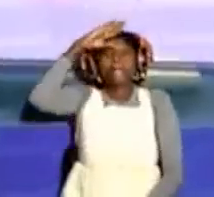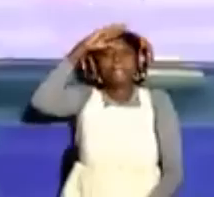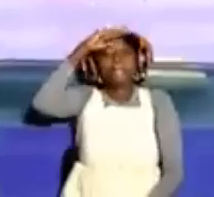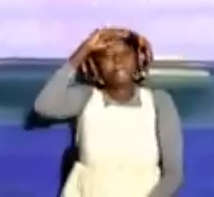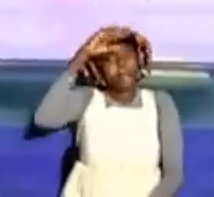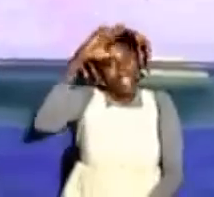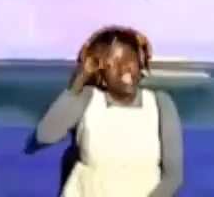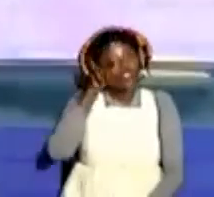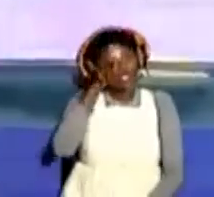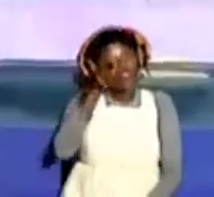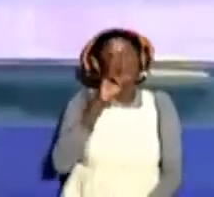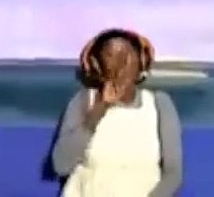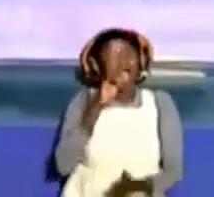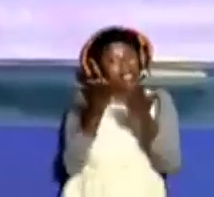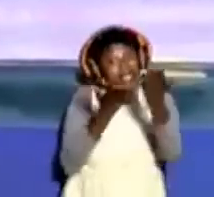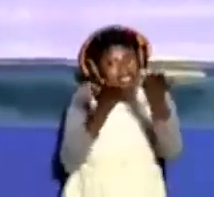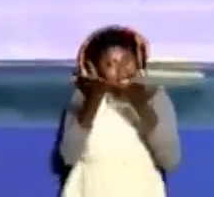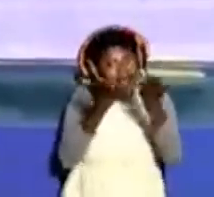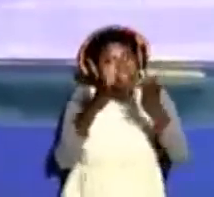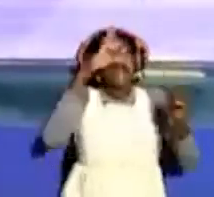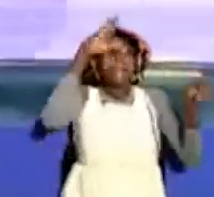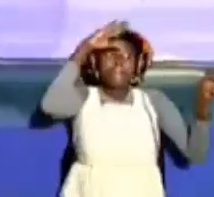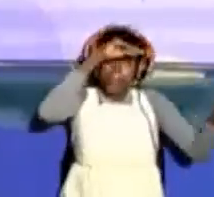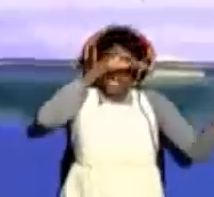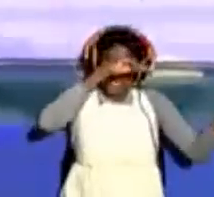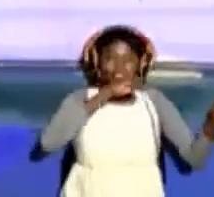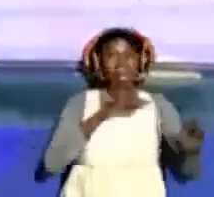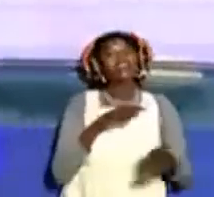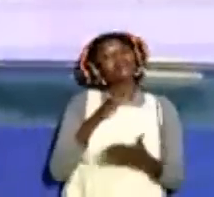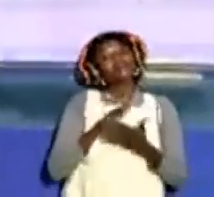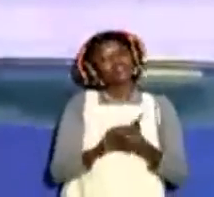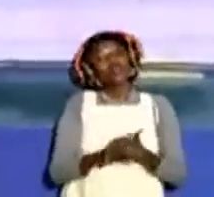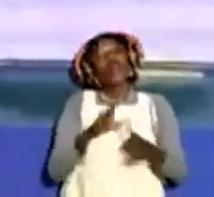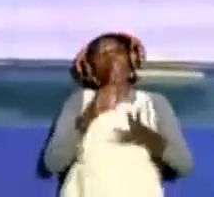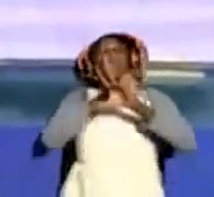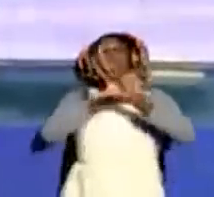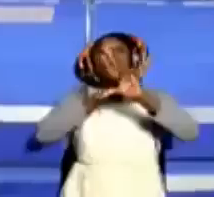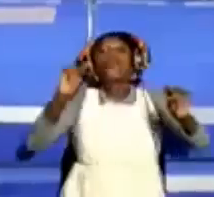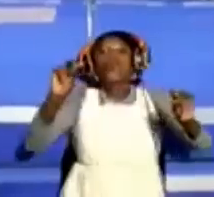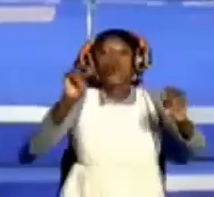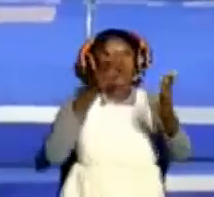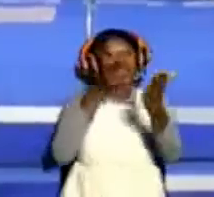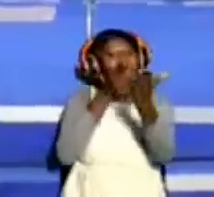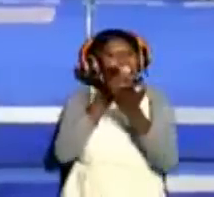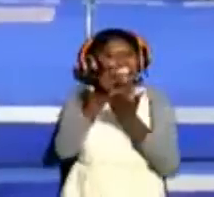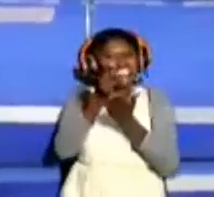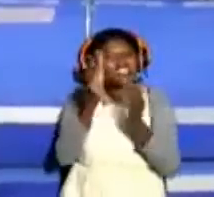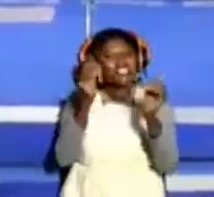You are serving your belly. There can be no integrity with your life.